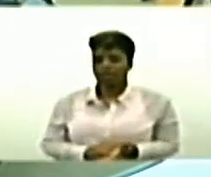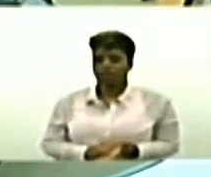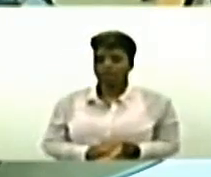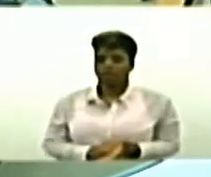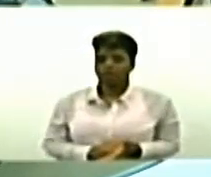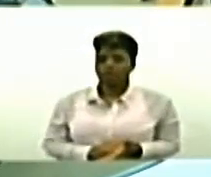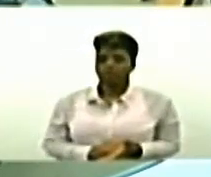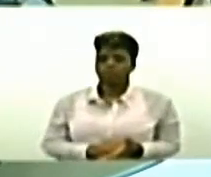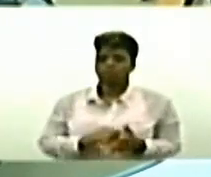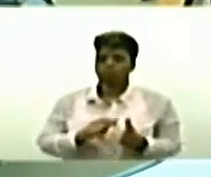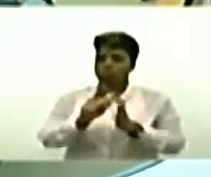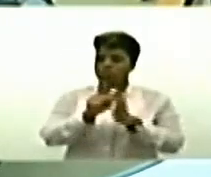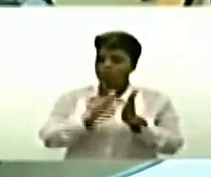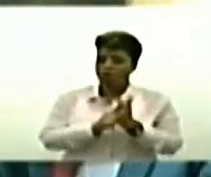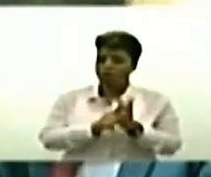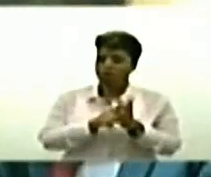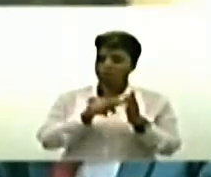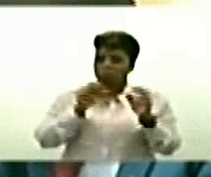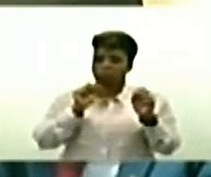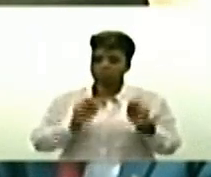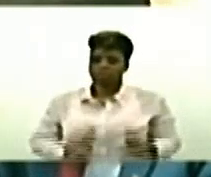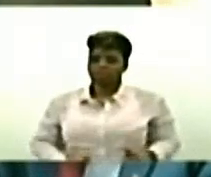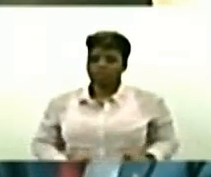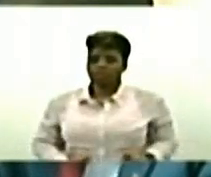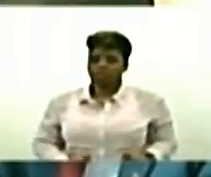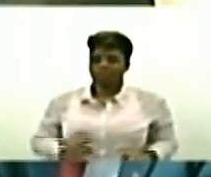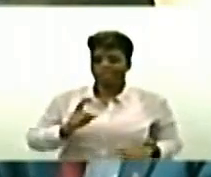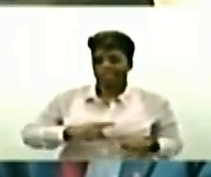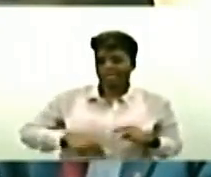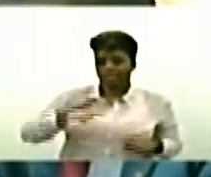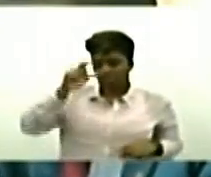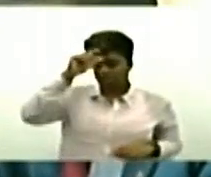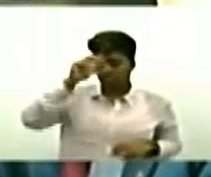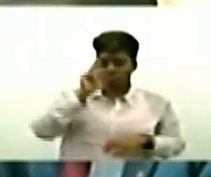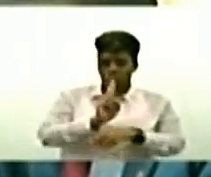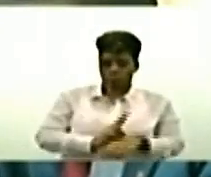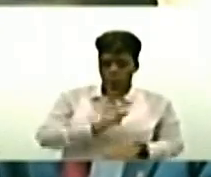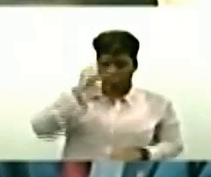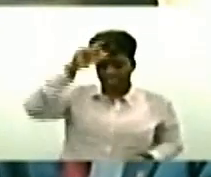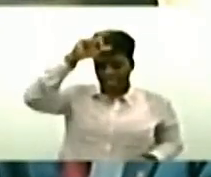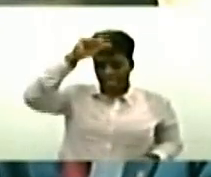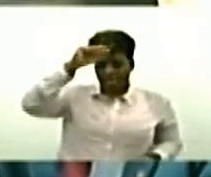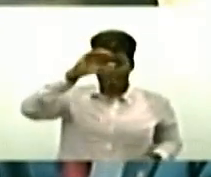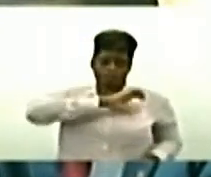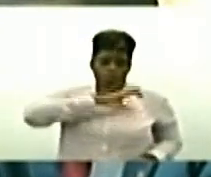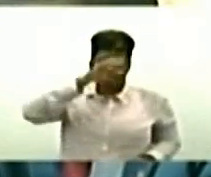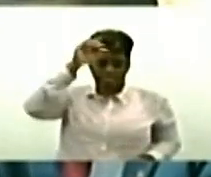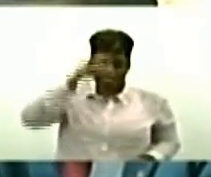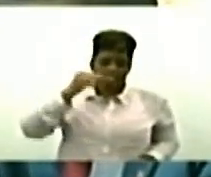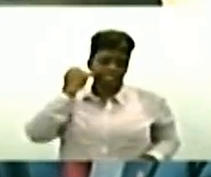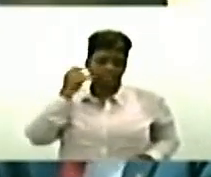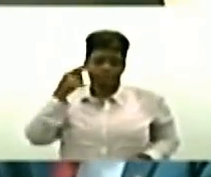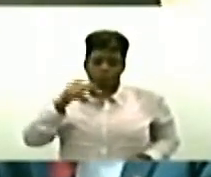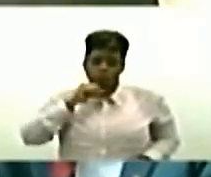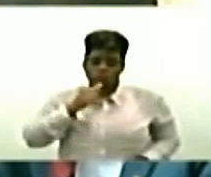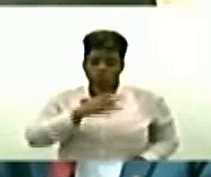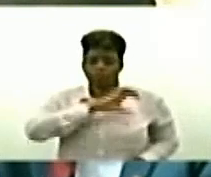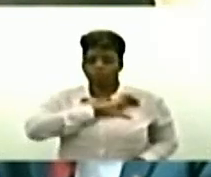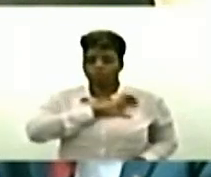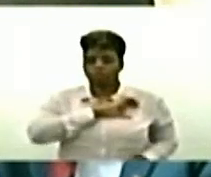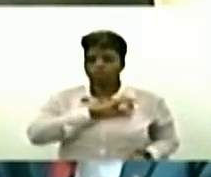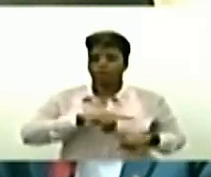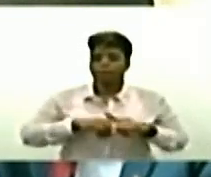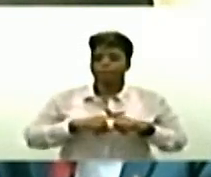by law to wear a police cap if you're not a police officer. That may be an issue. But I think the whole